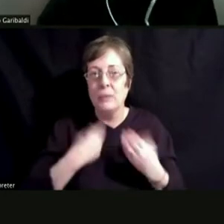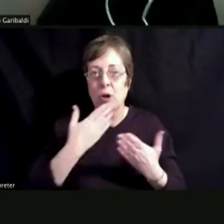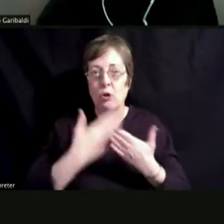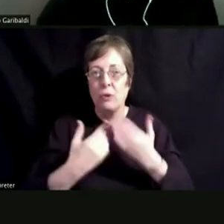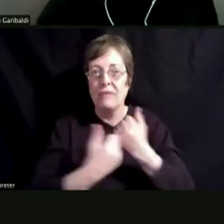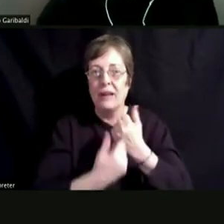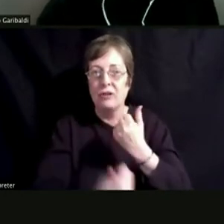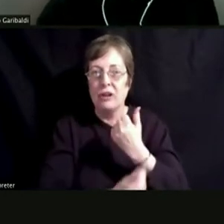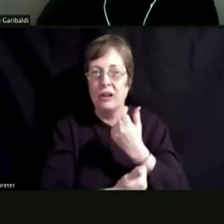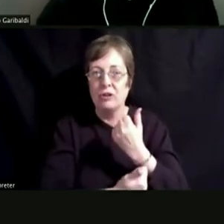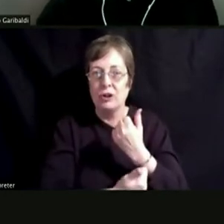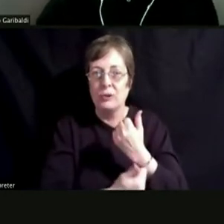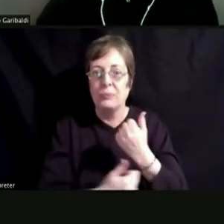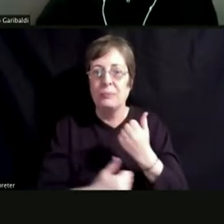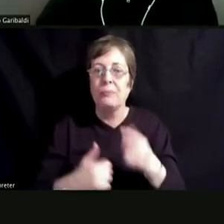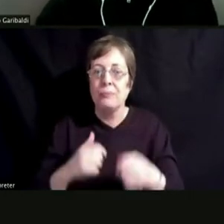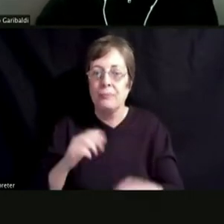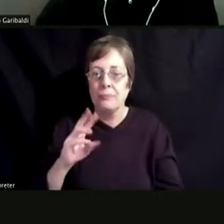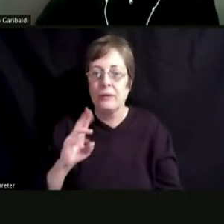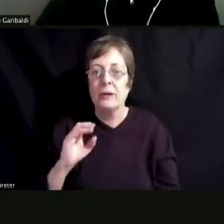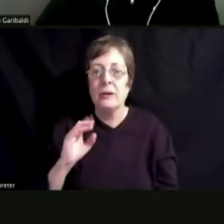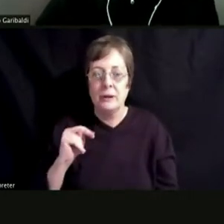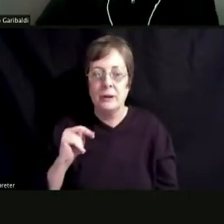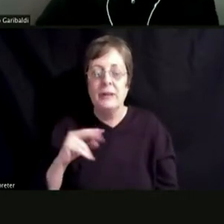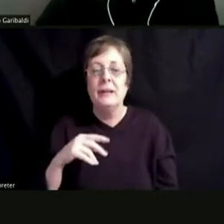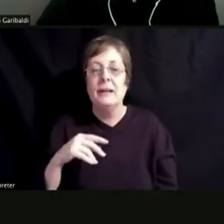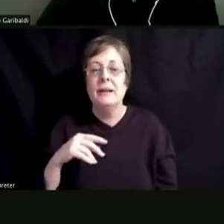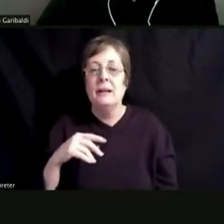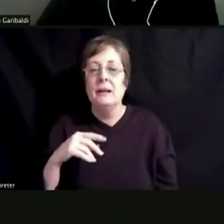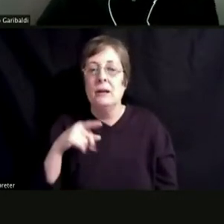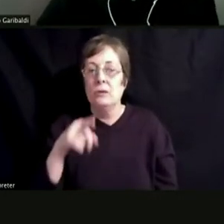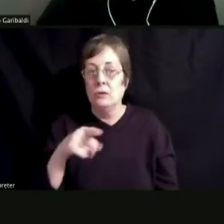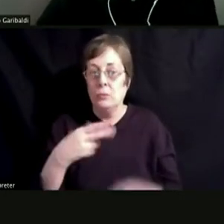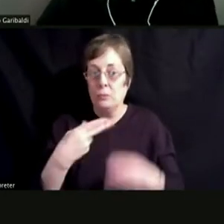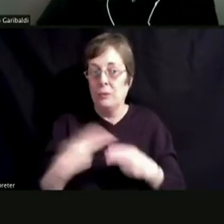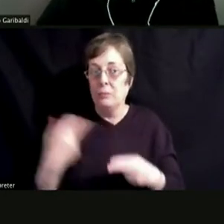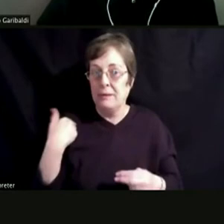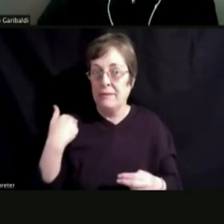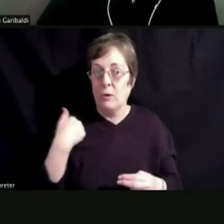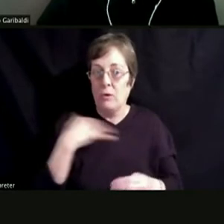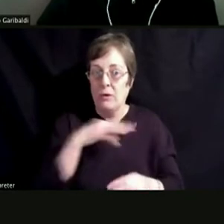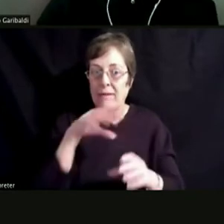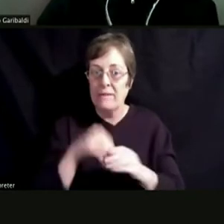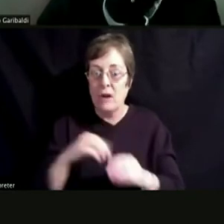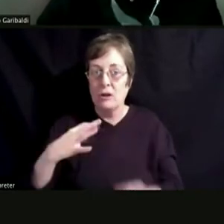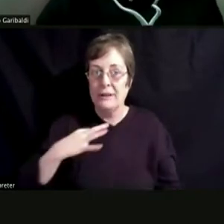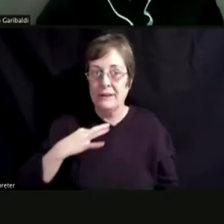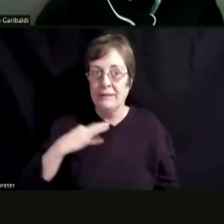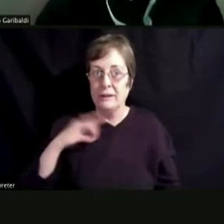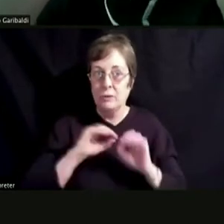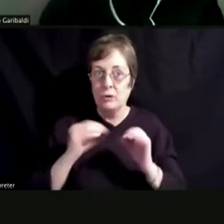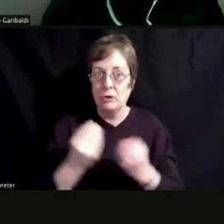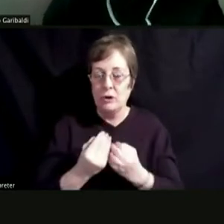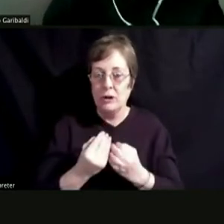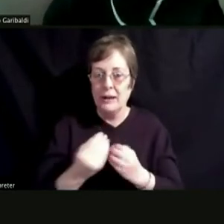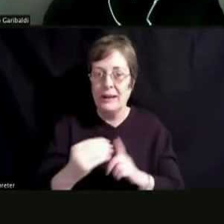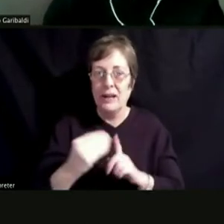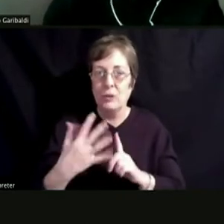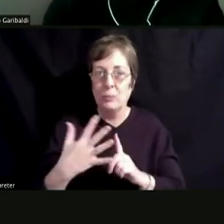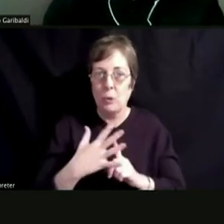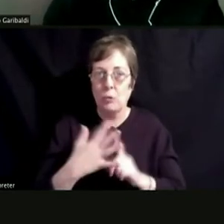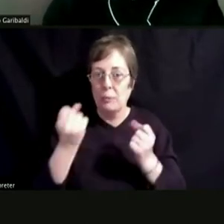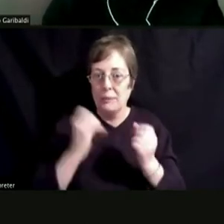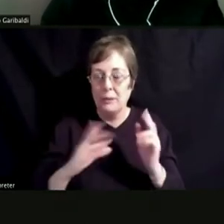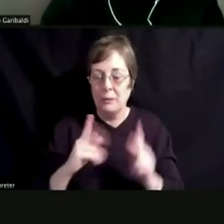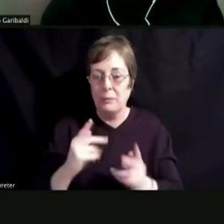LEAD earlier. Being involved in sort of a volunteer organization exposed me to a lot of people that helped me in more ways